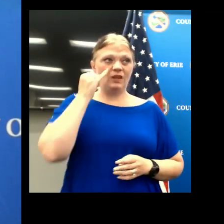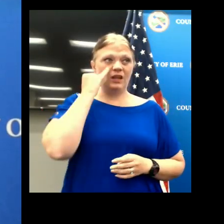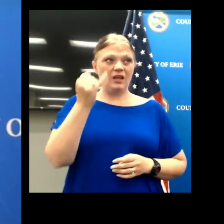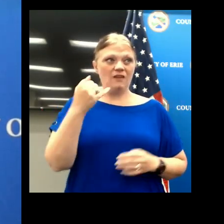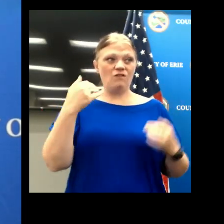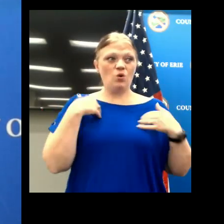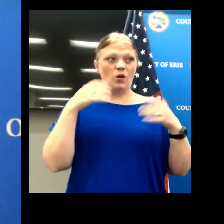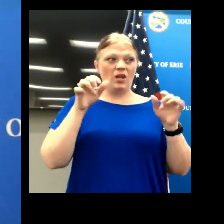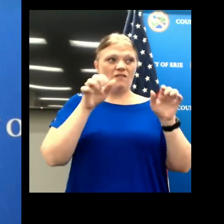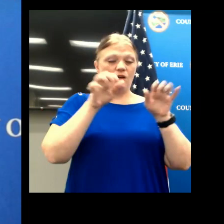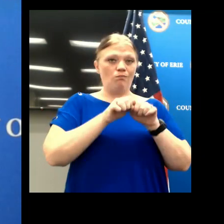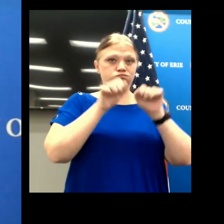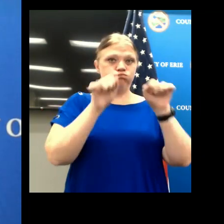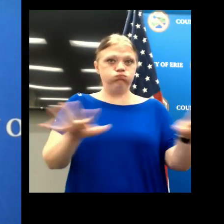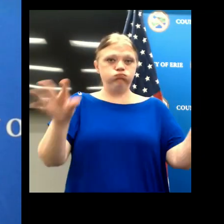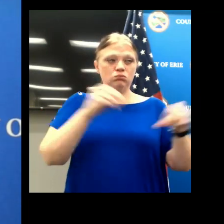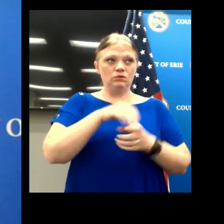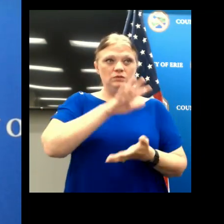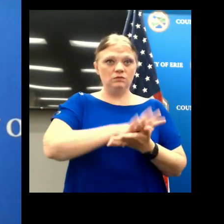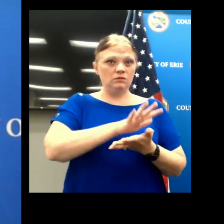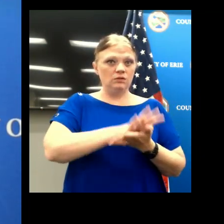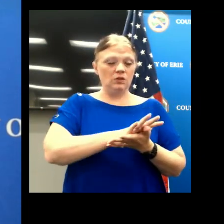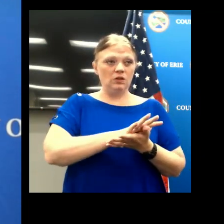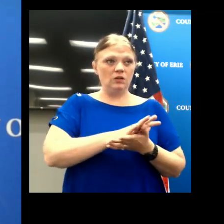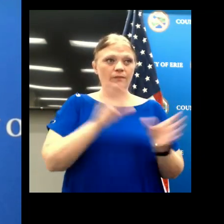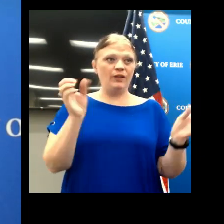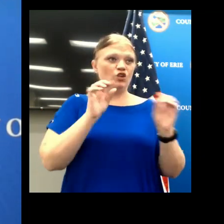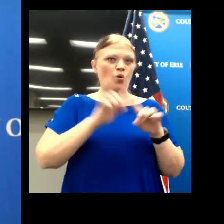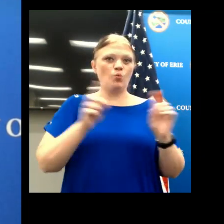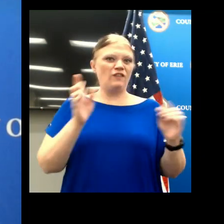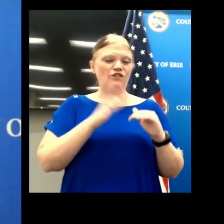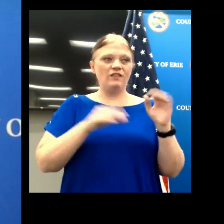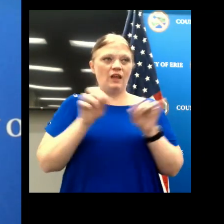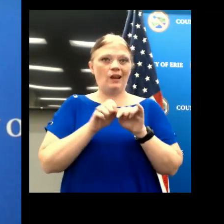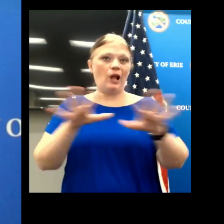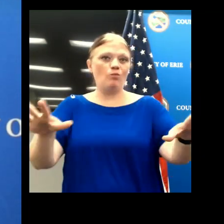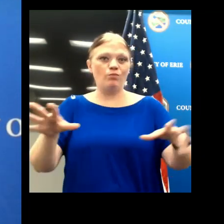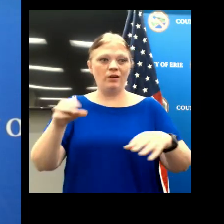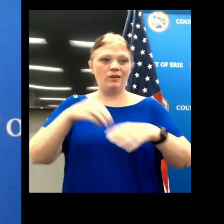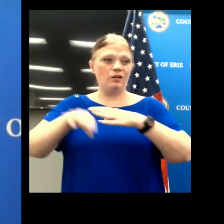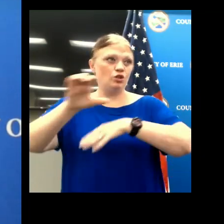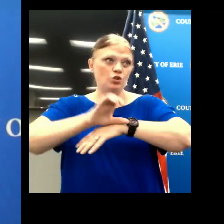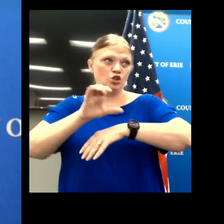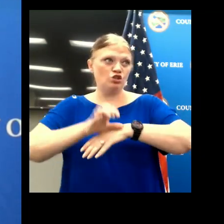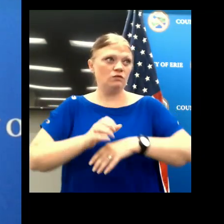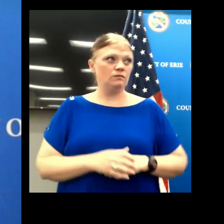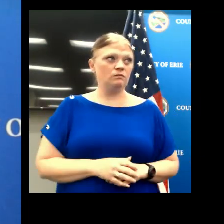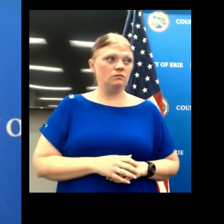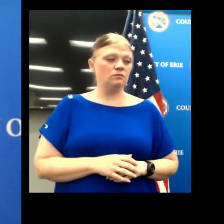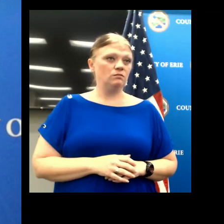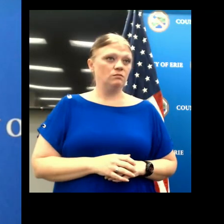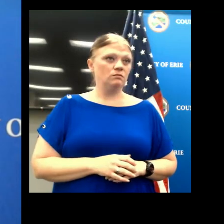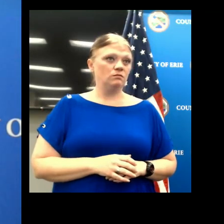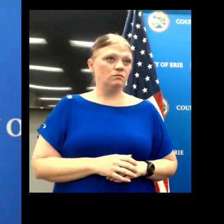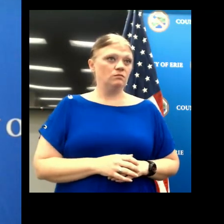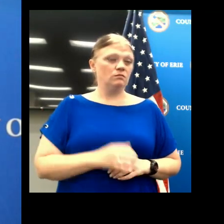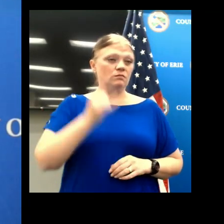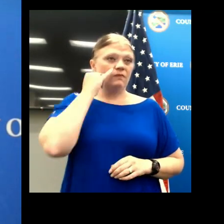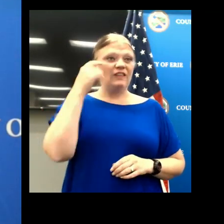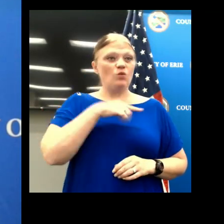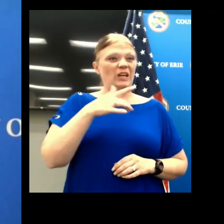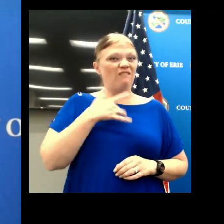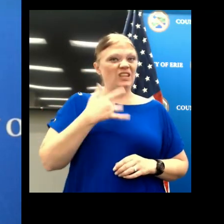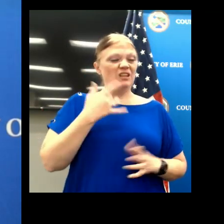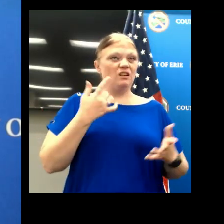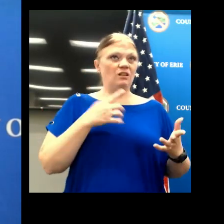outbreak in a school, it would be no different than if we had an outbreak at a church. If we feel that we need to